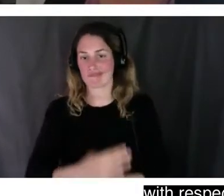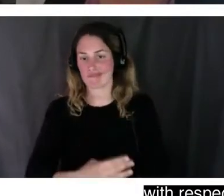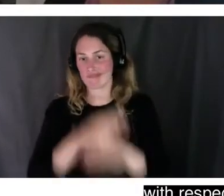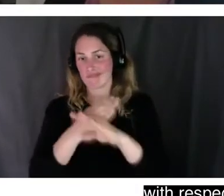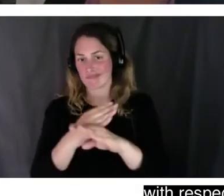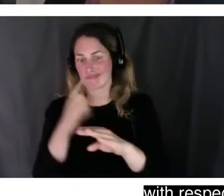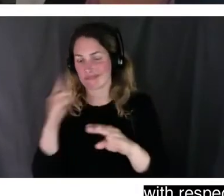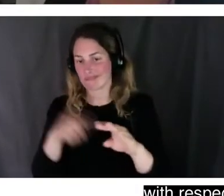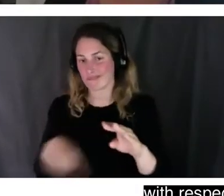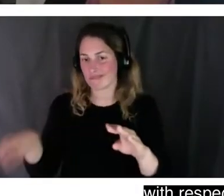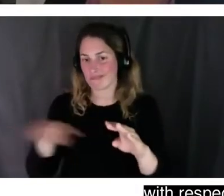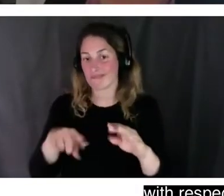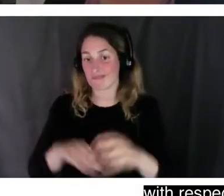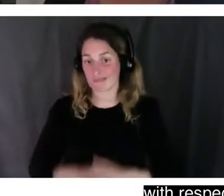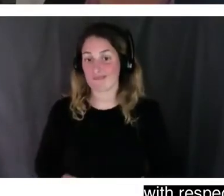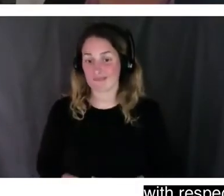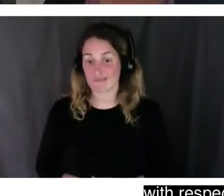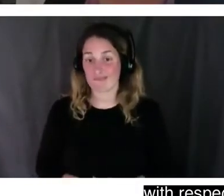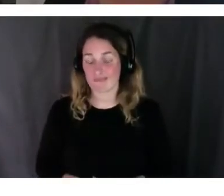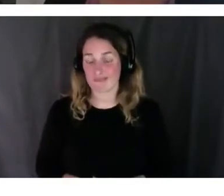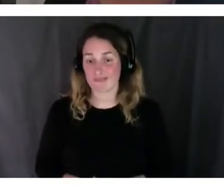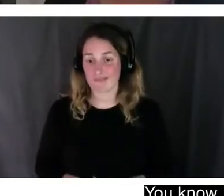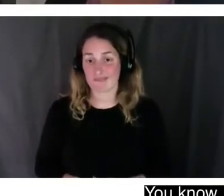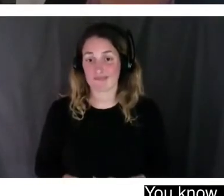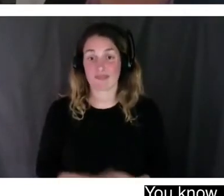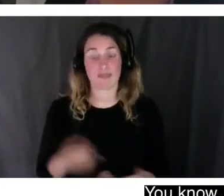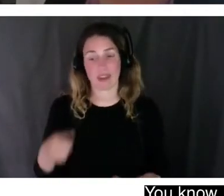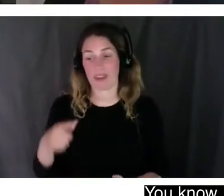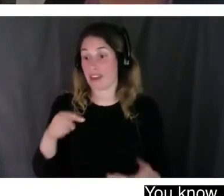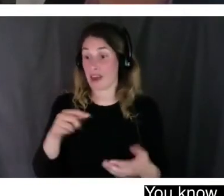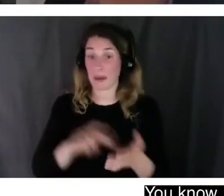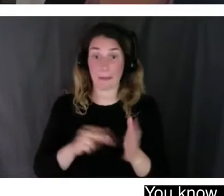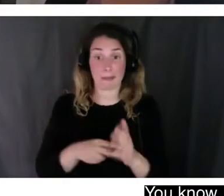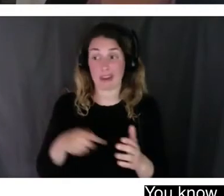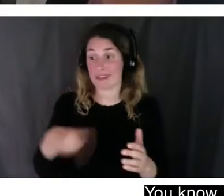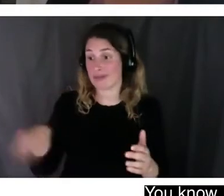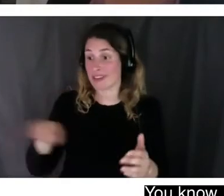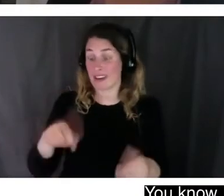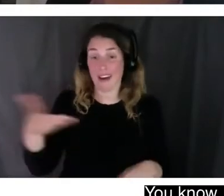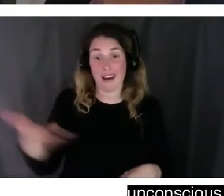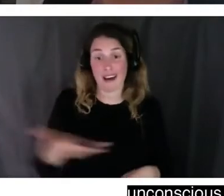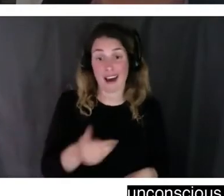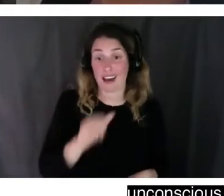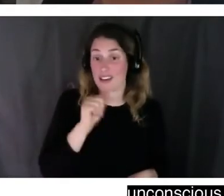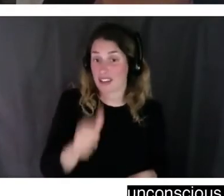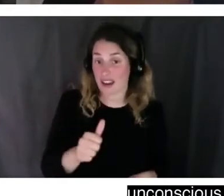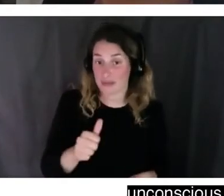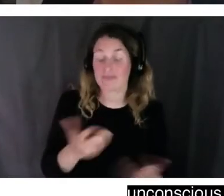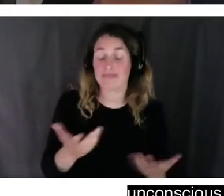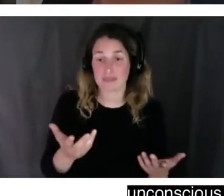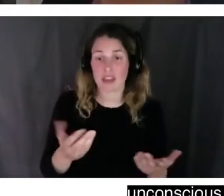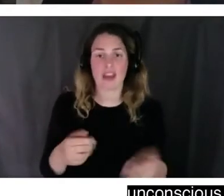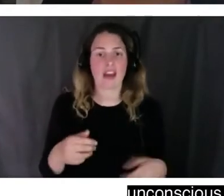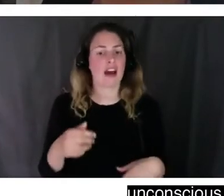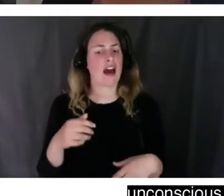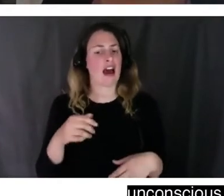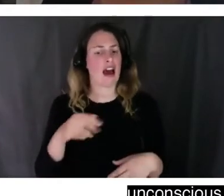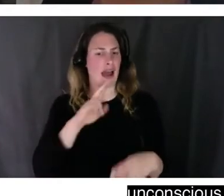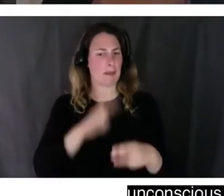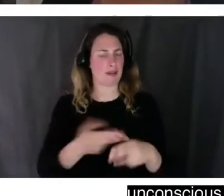to hiring persons with disabilities. I mentioned earlier that I do an unconscious bias